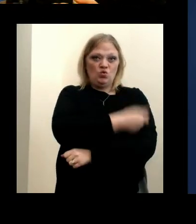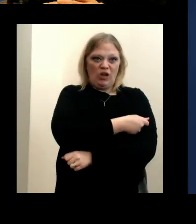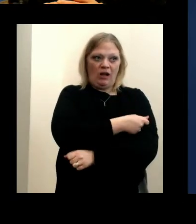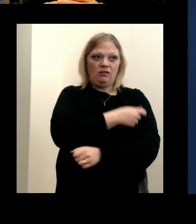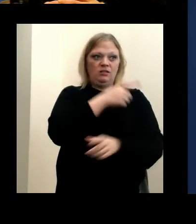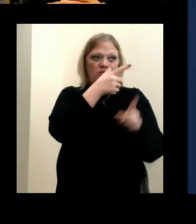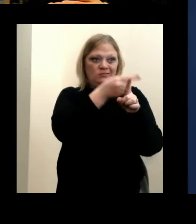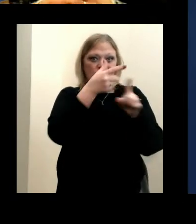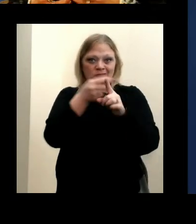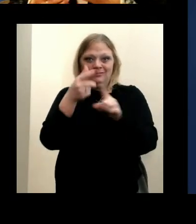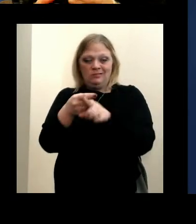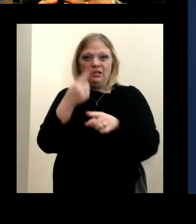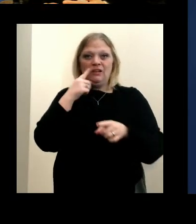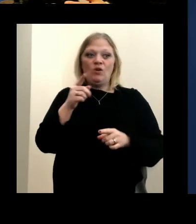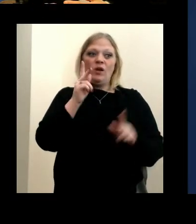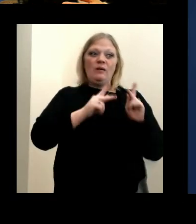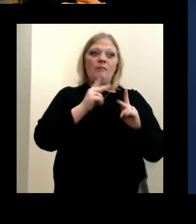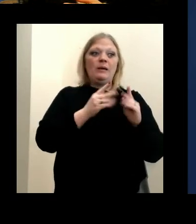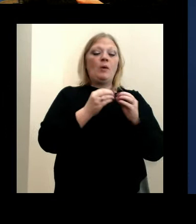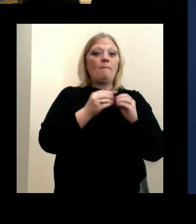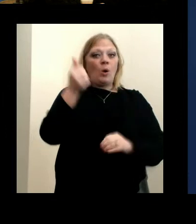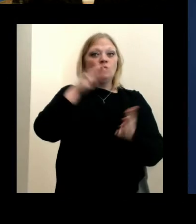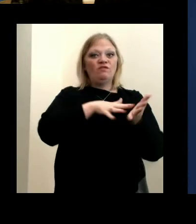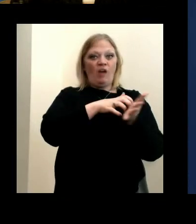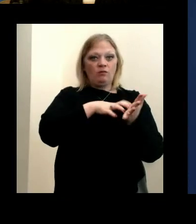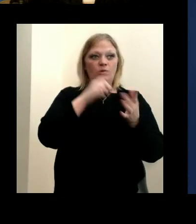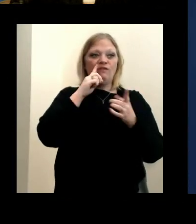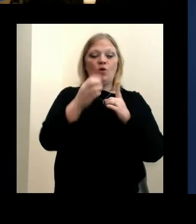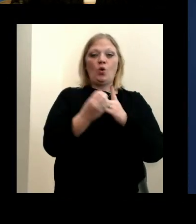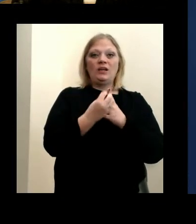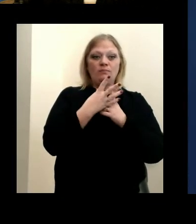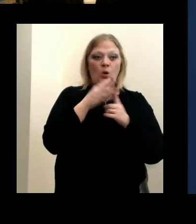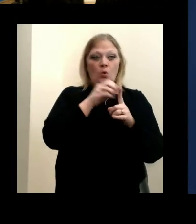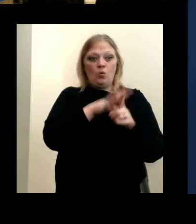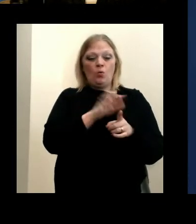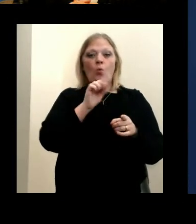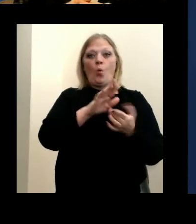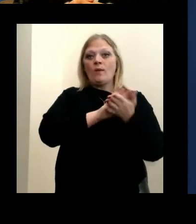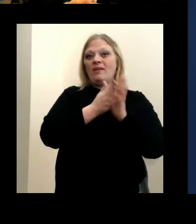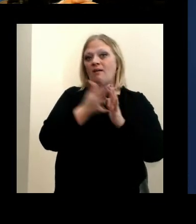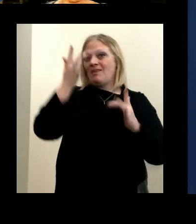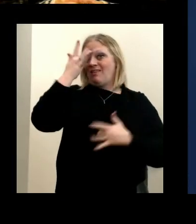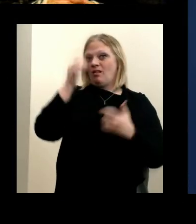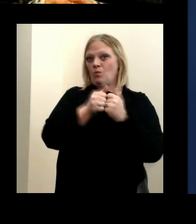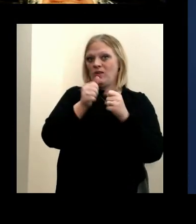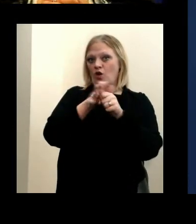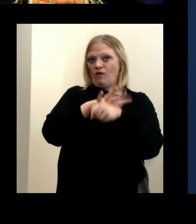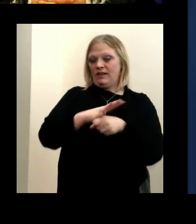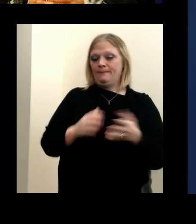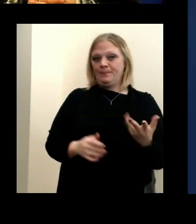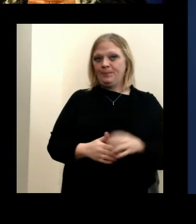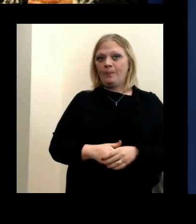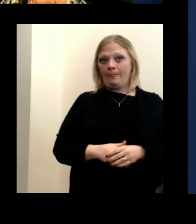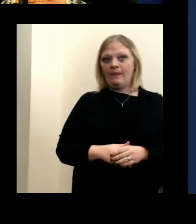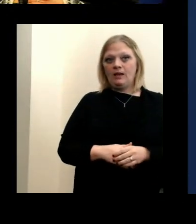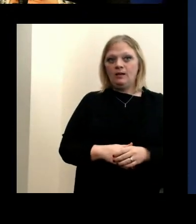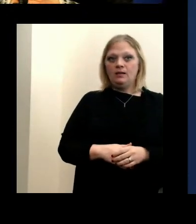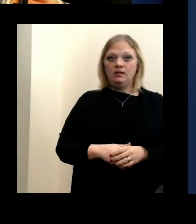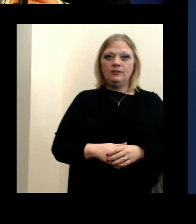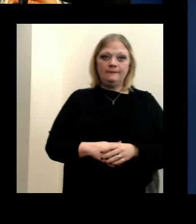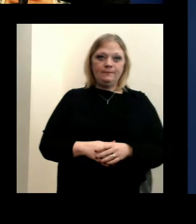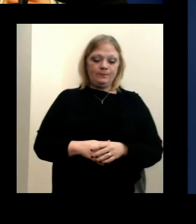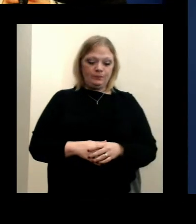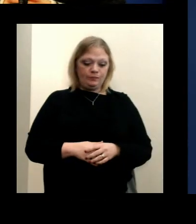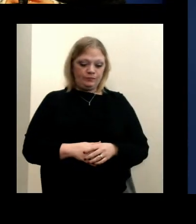who are the most vulnerable either to getting exposed or to becoming ill with COVID-19. So we've been